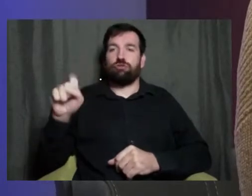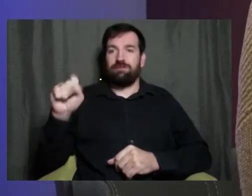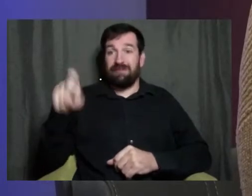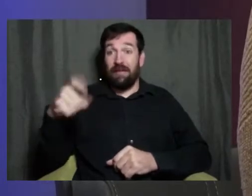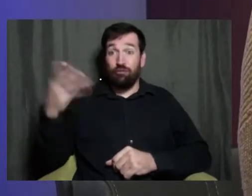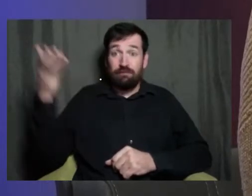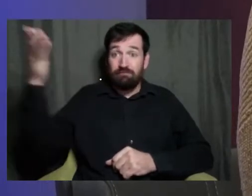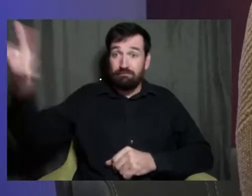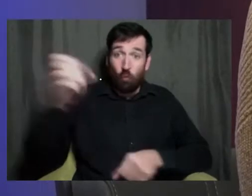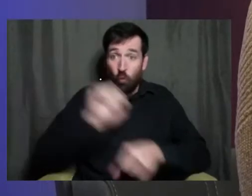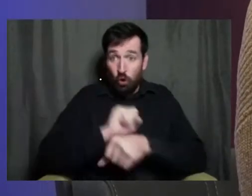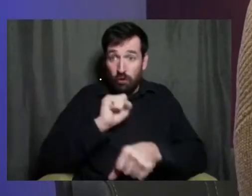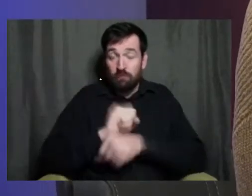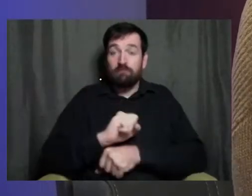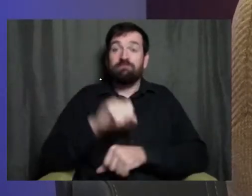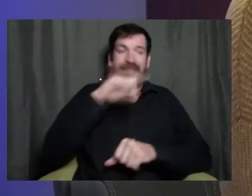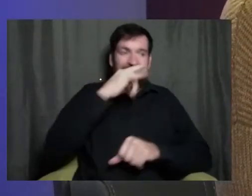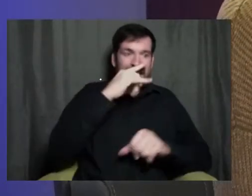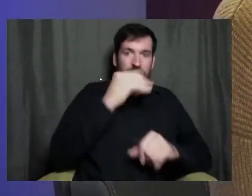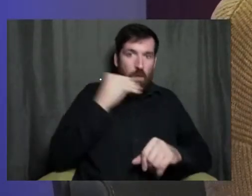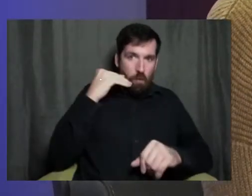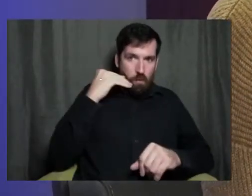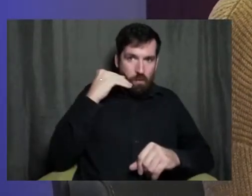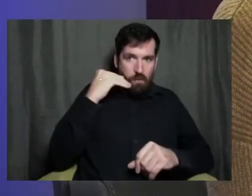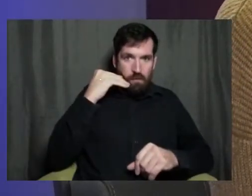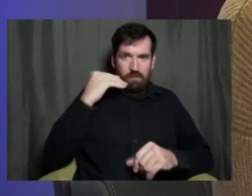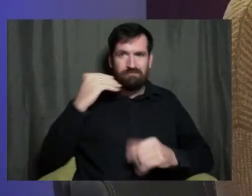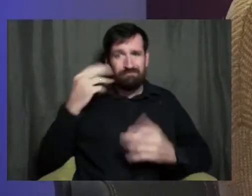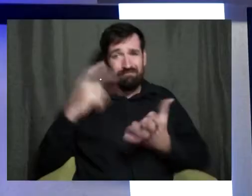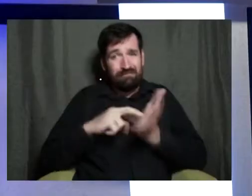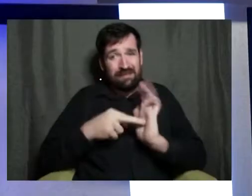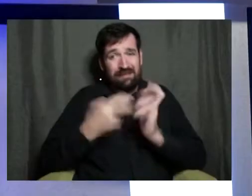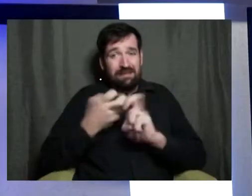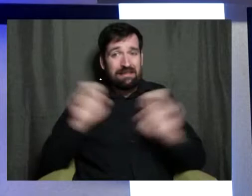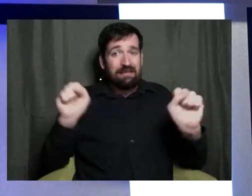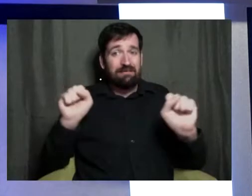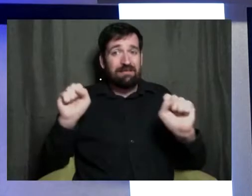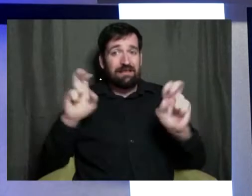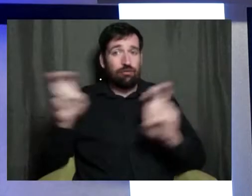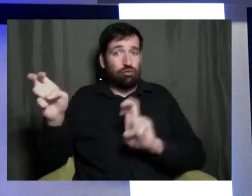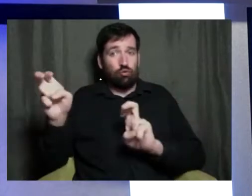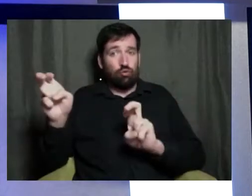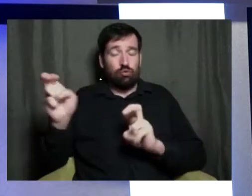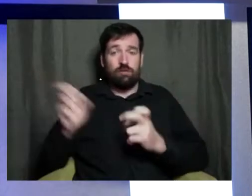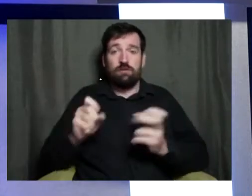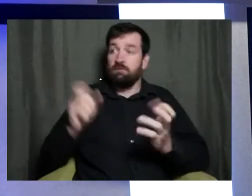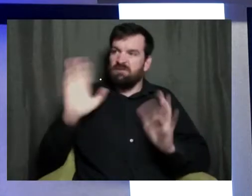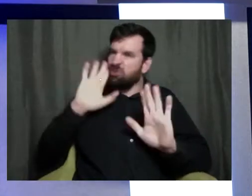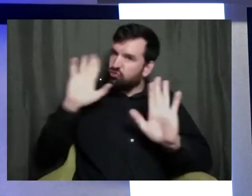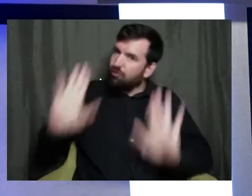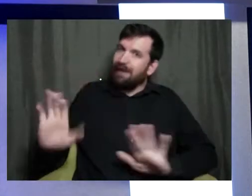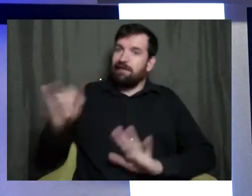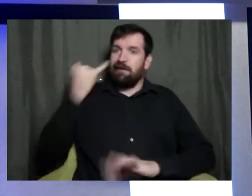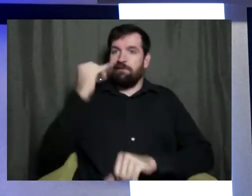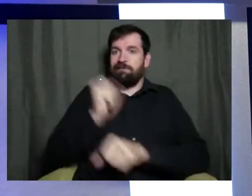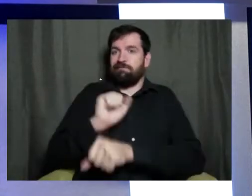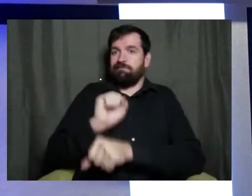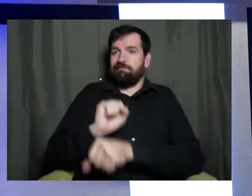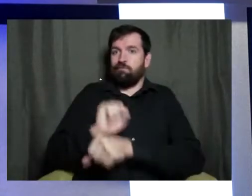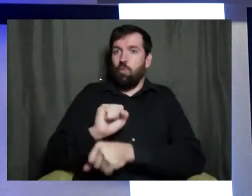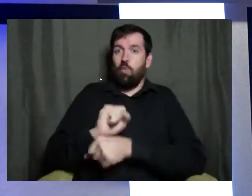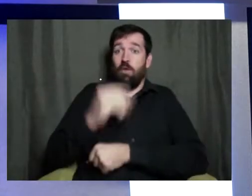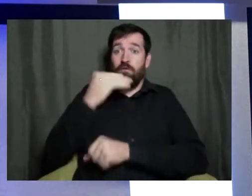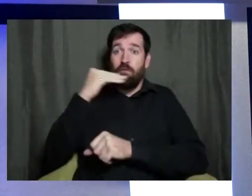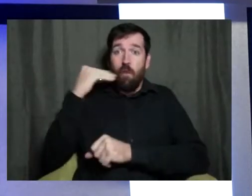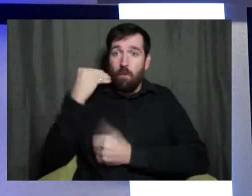home and they had to be at work. And there's a lot of safety issues that come with that. To say the least. I mean, it's great if you're in a position where you have a stay-at-home parent and